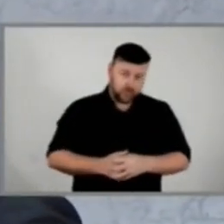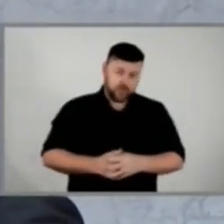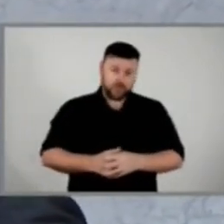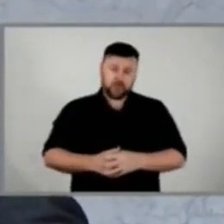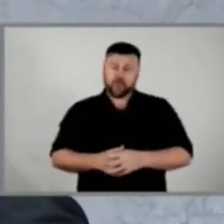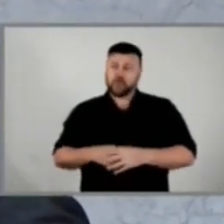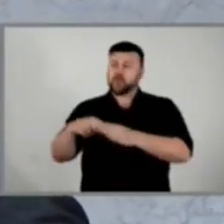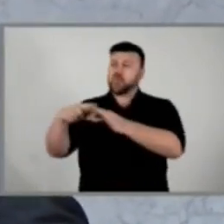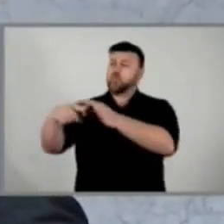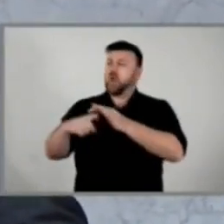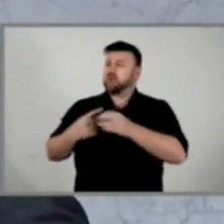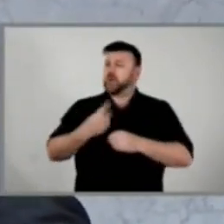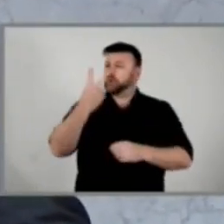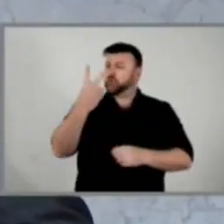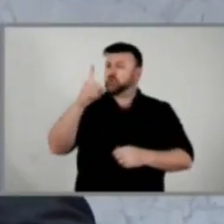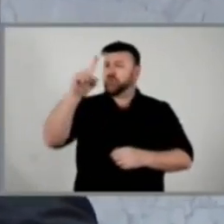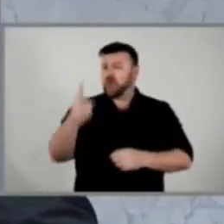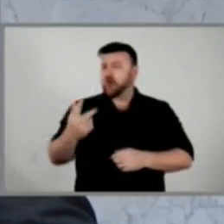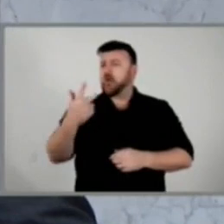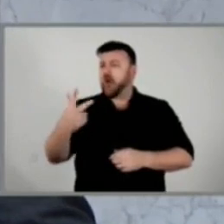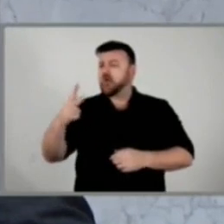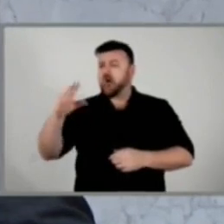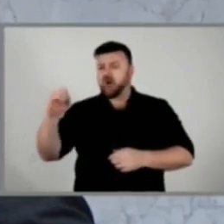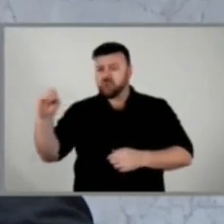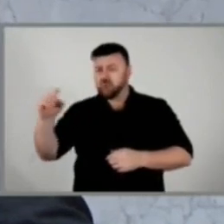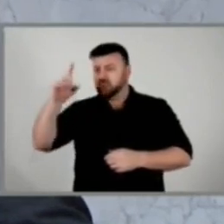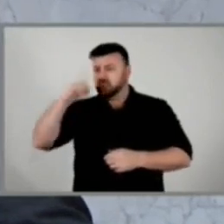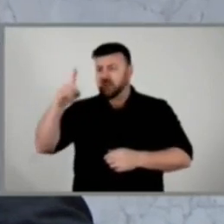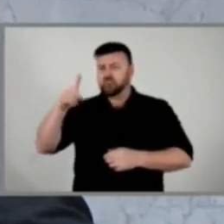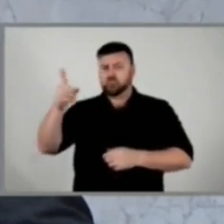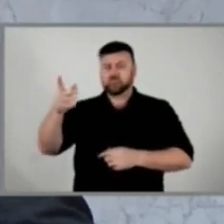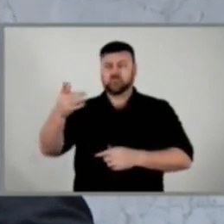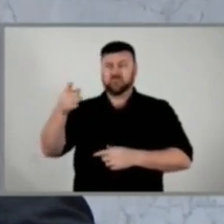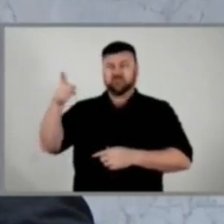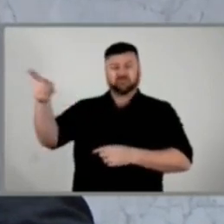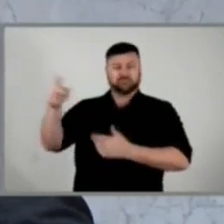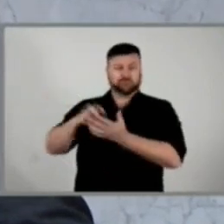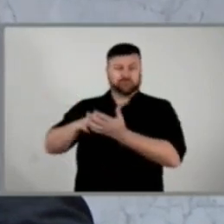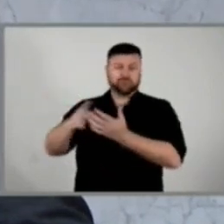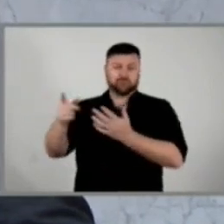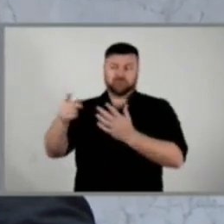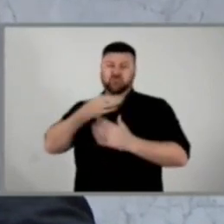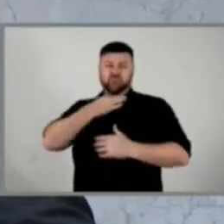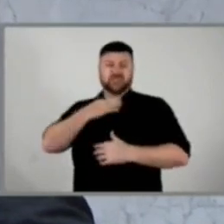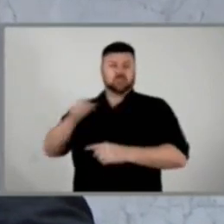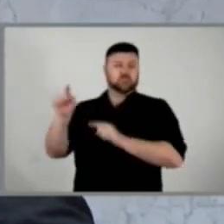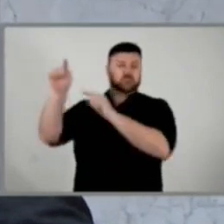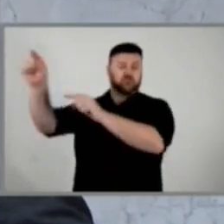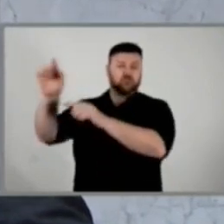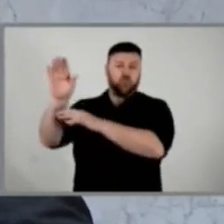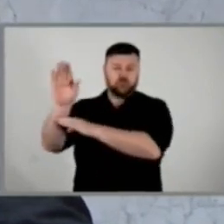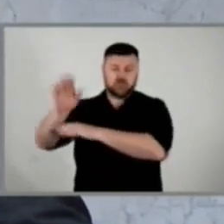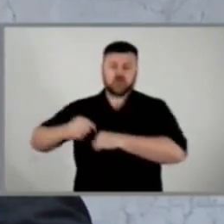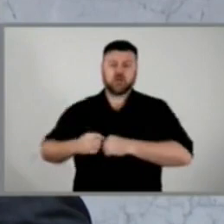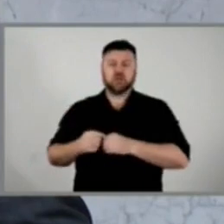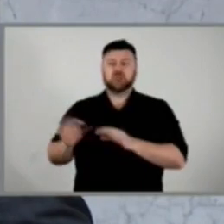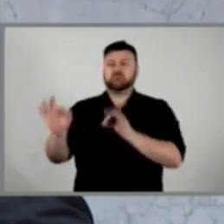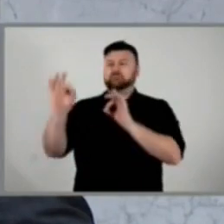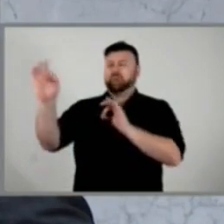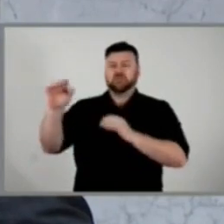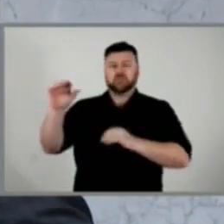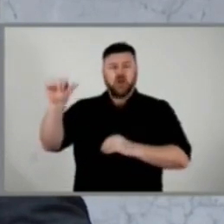vulnerable travellers overseas. Yep. Are there extra steps being taken to get them home? And on a particular case in Laos, there's around